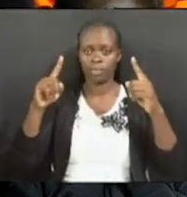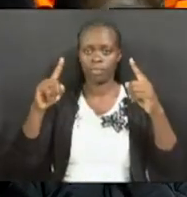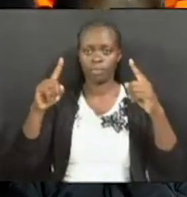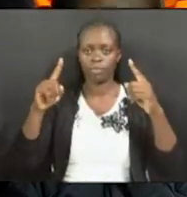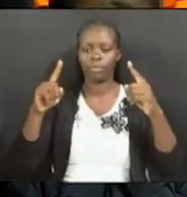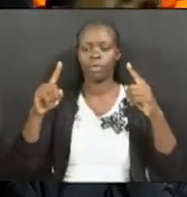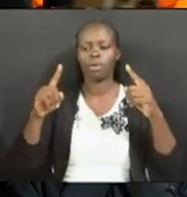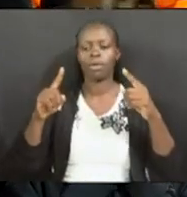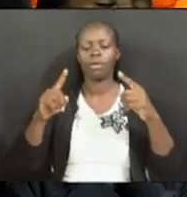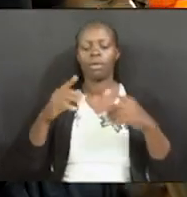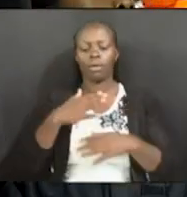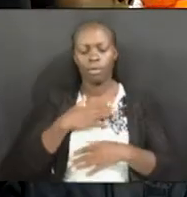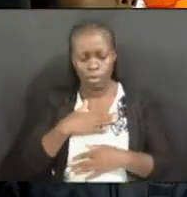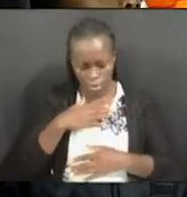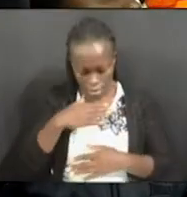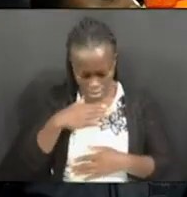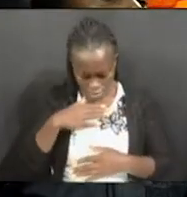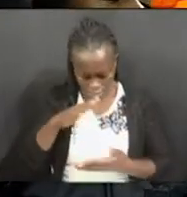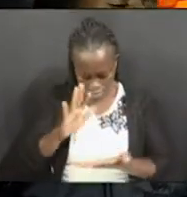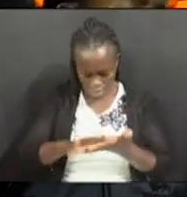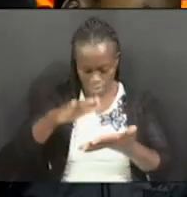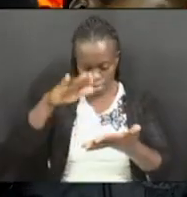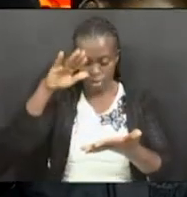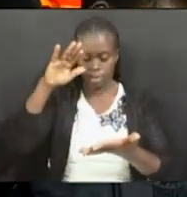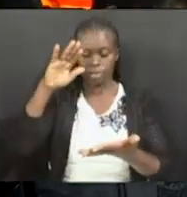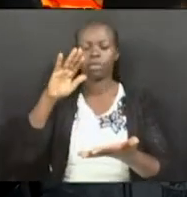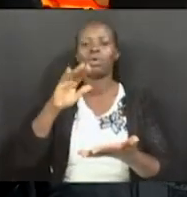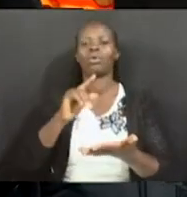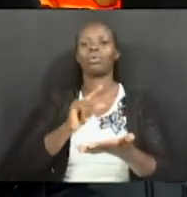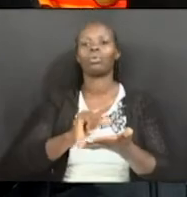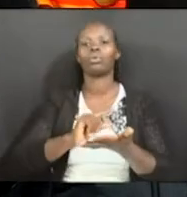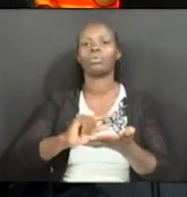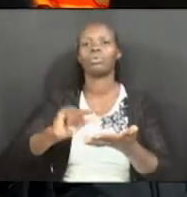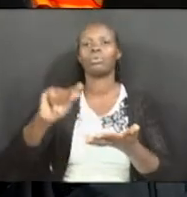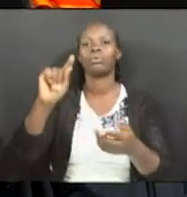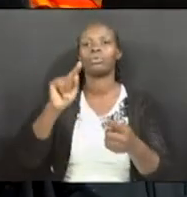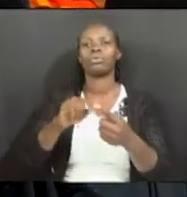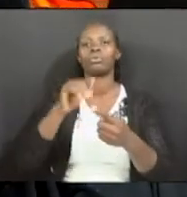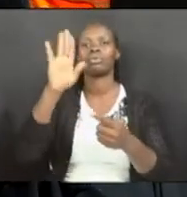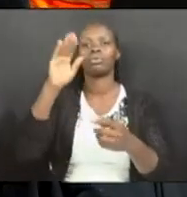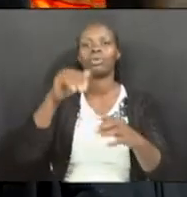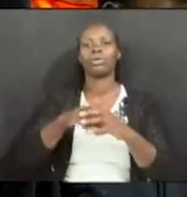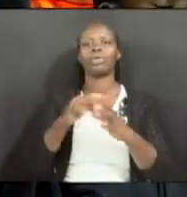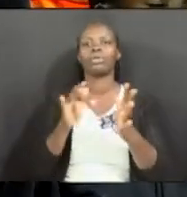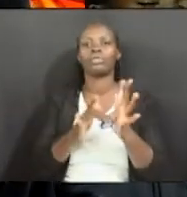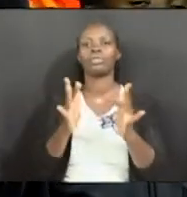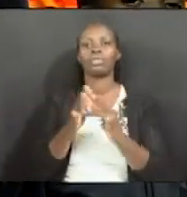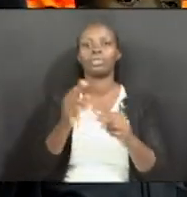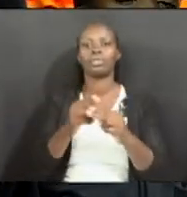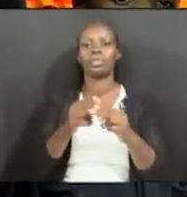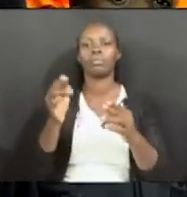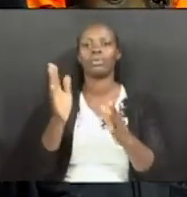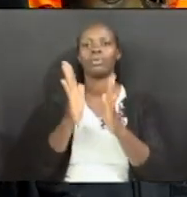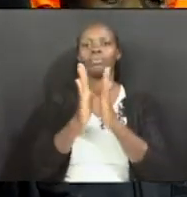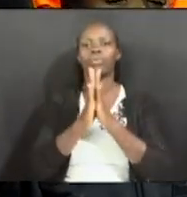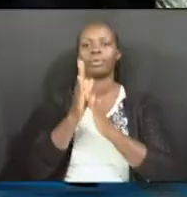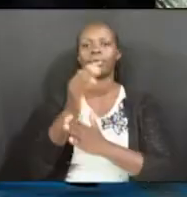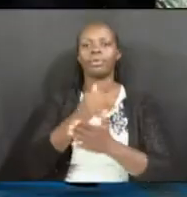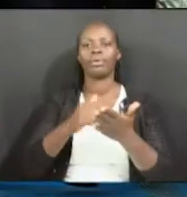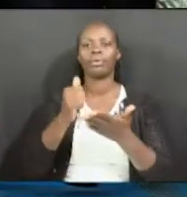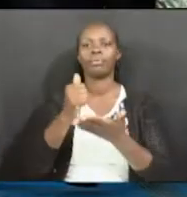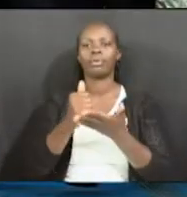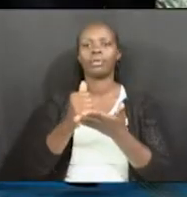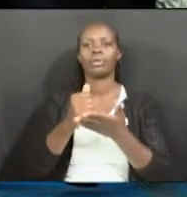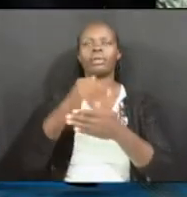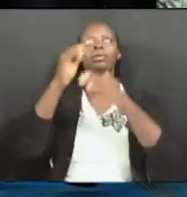and praise and glory will come unto you. In Jesus' name we pray. Amen.